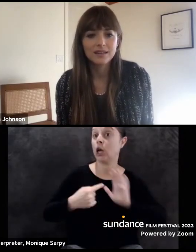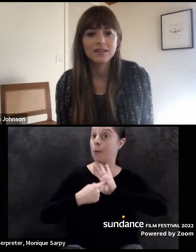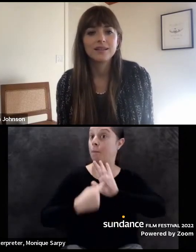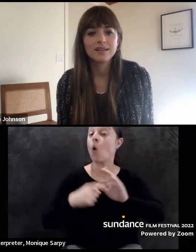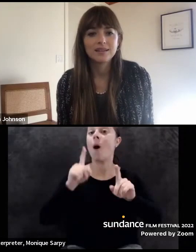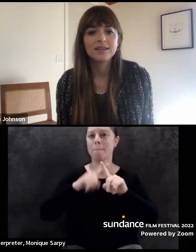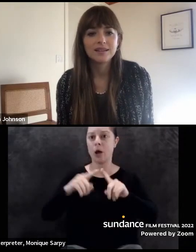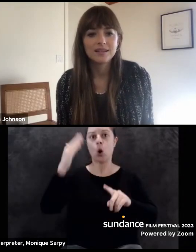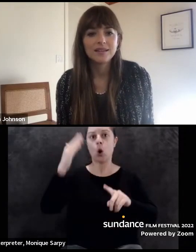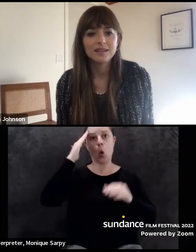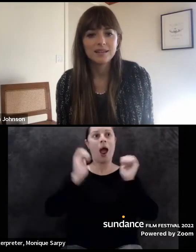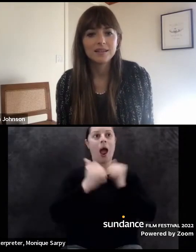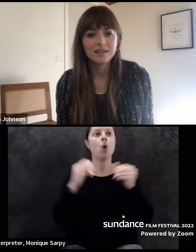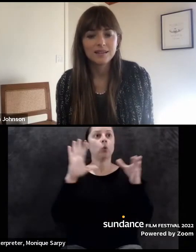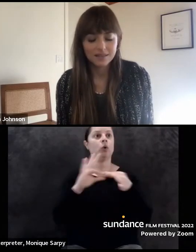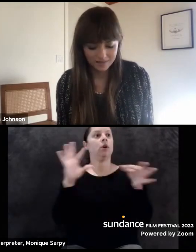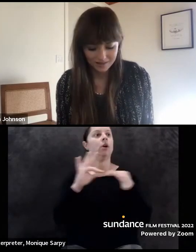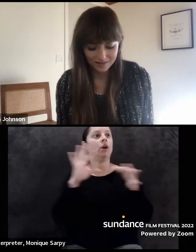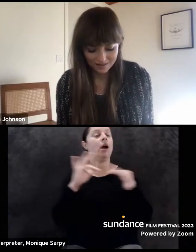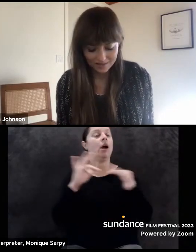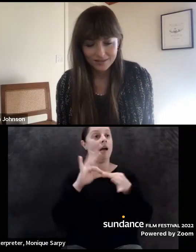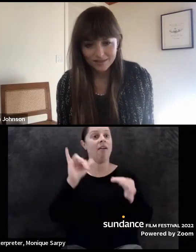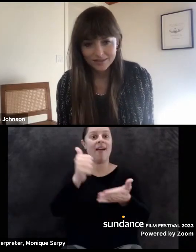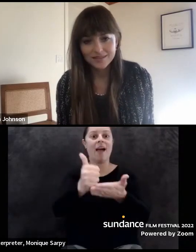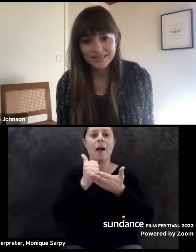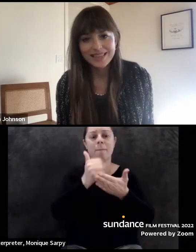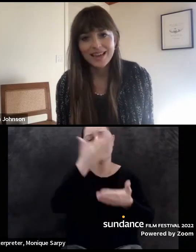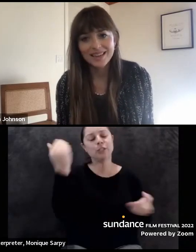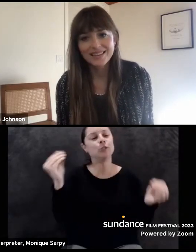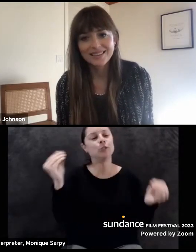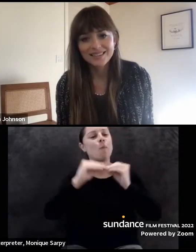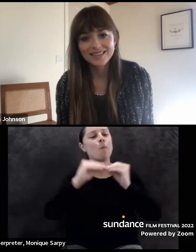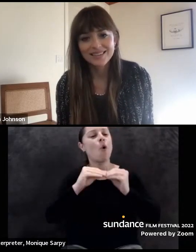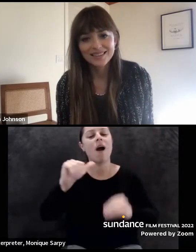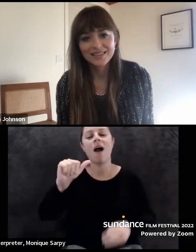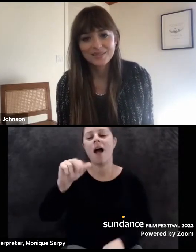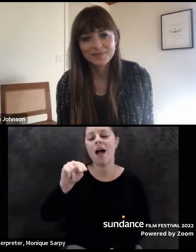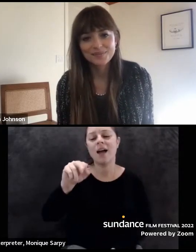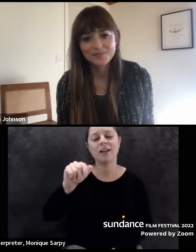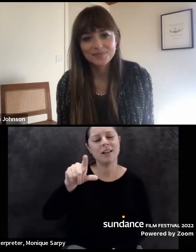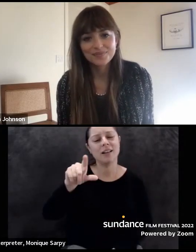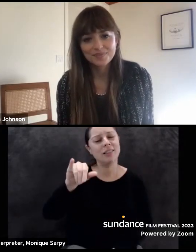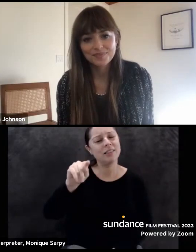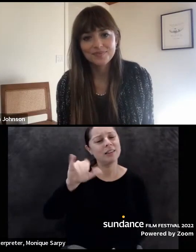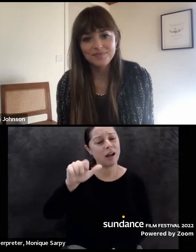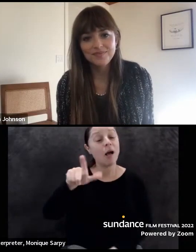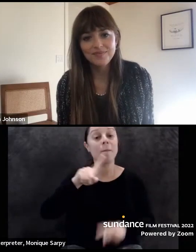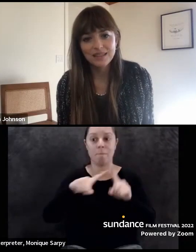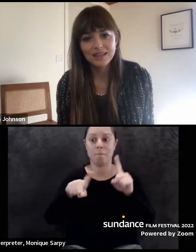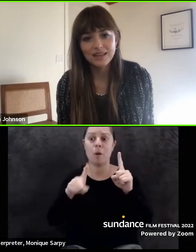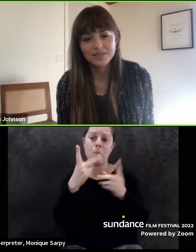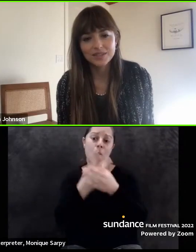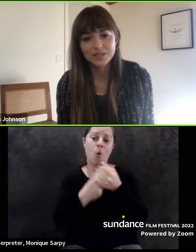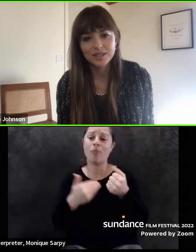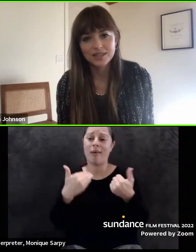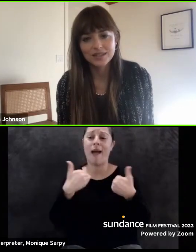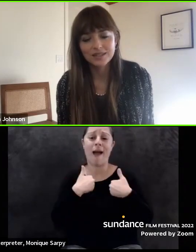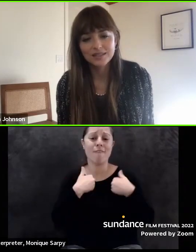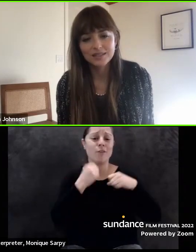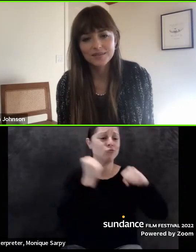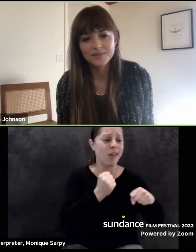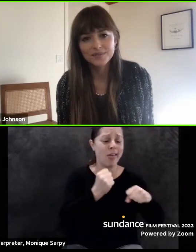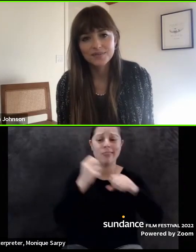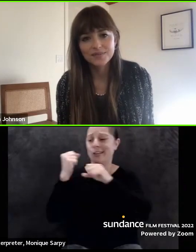can be a little bit, it's helpful because it's more analytical, but they both have their strong suits. Yeah, for